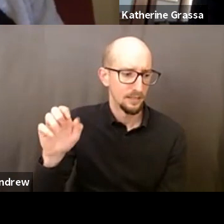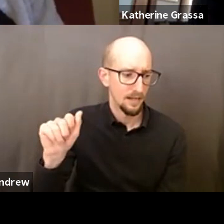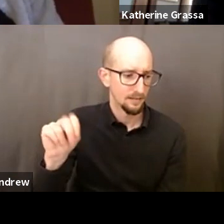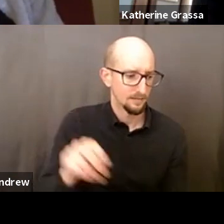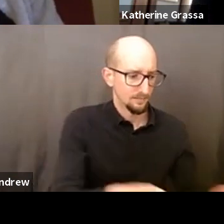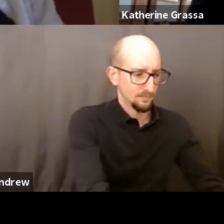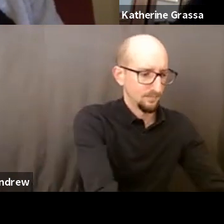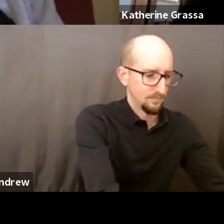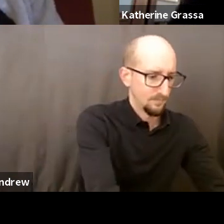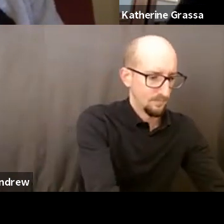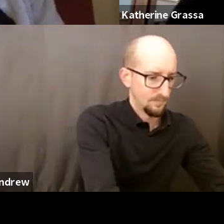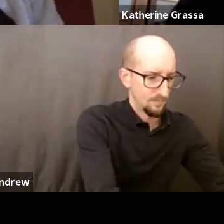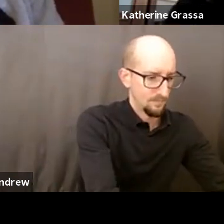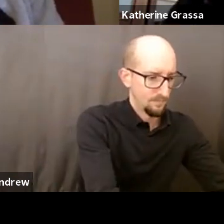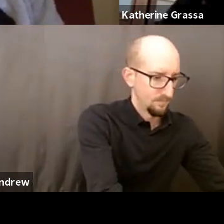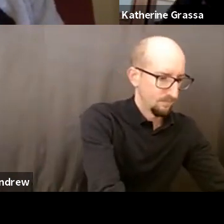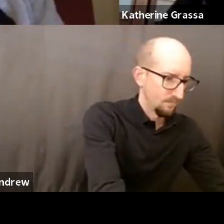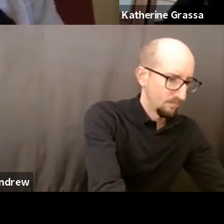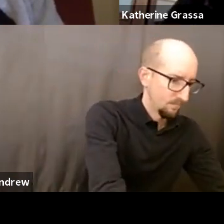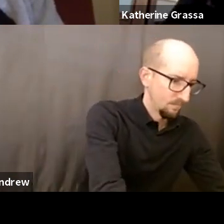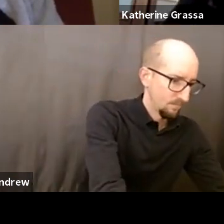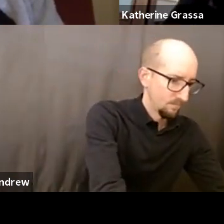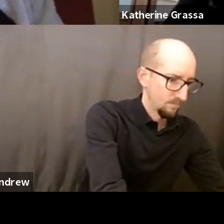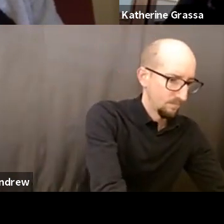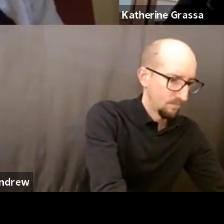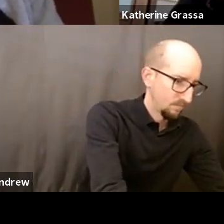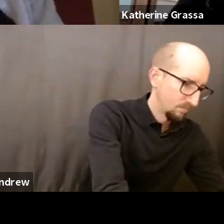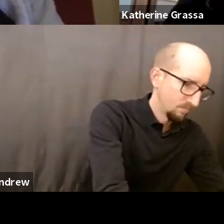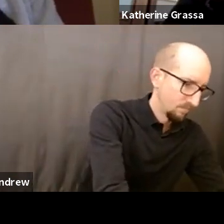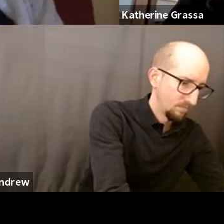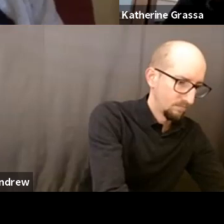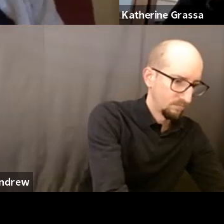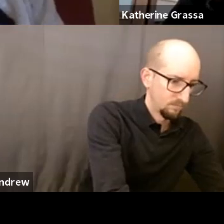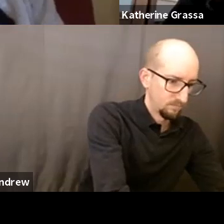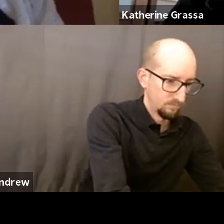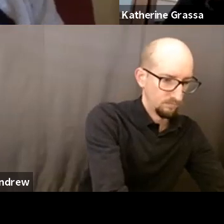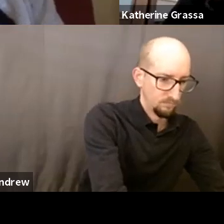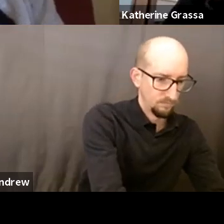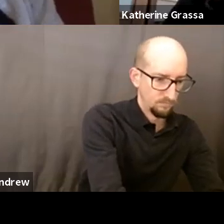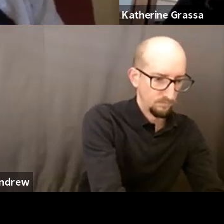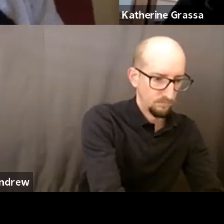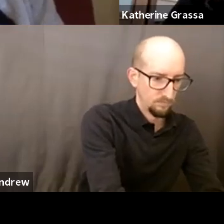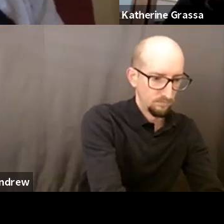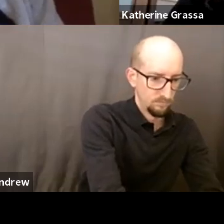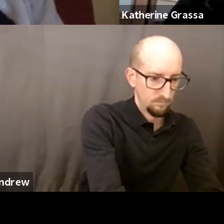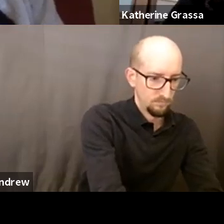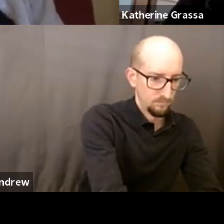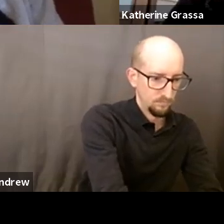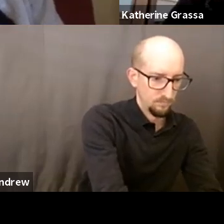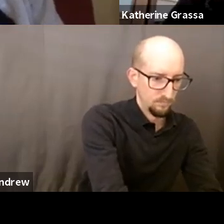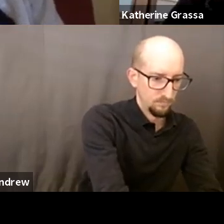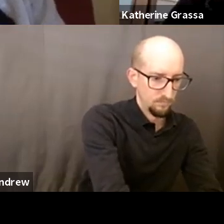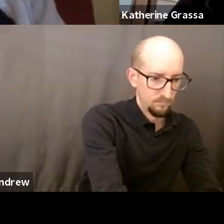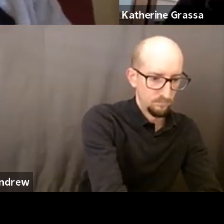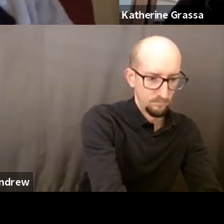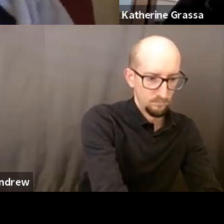Irene Tian, I will move you in as promote you to panelist. Please turn on your camera and